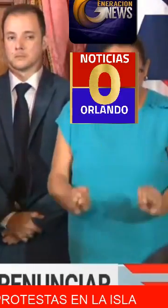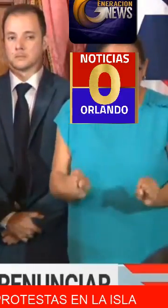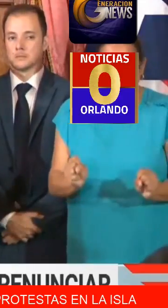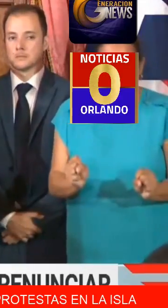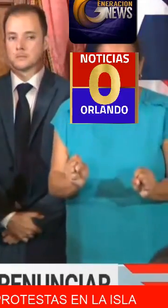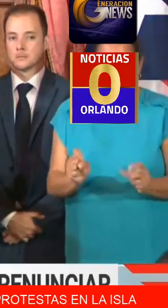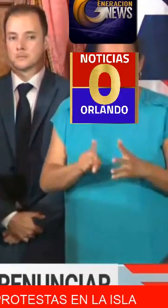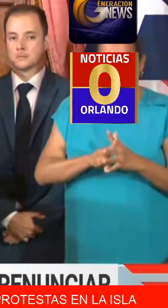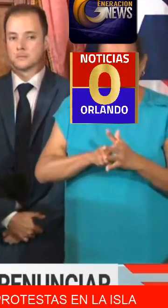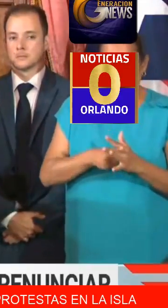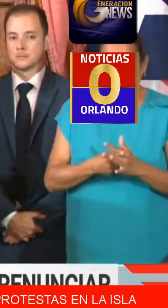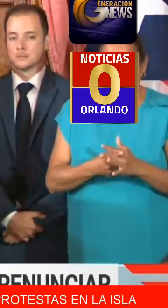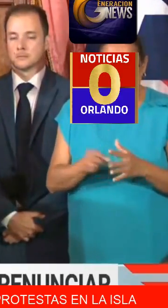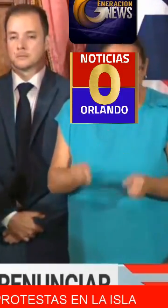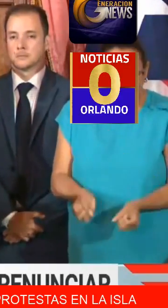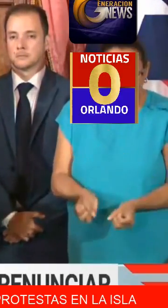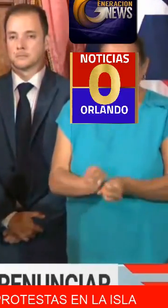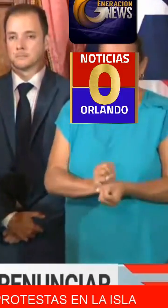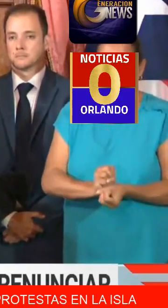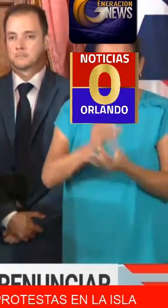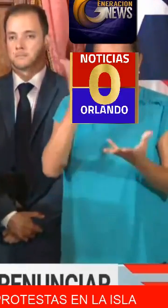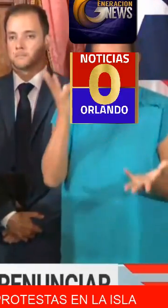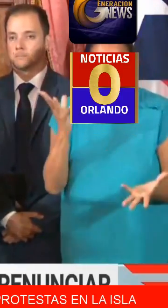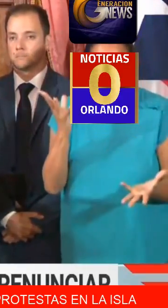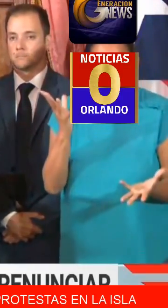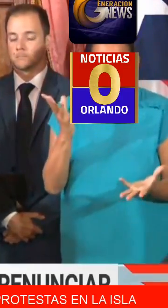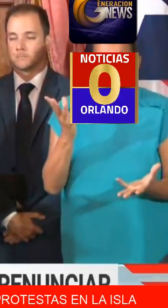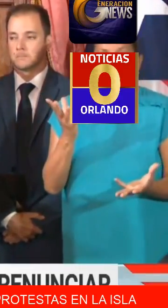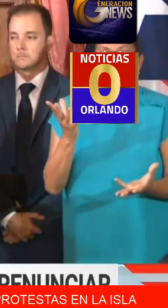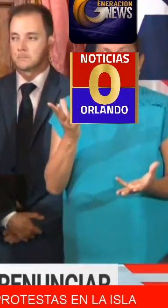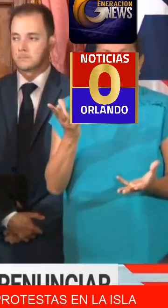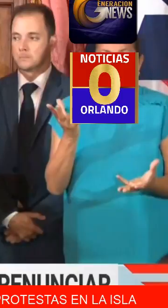at police officers, taking down